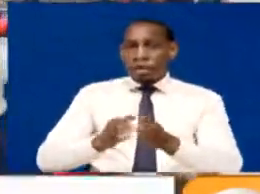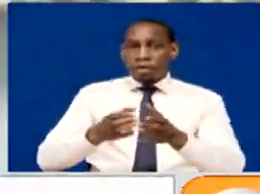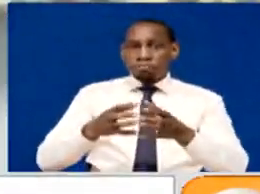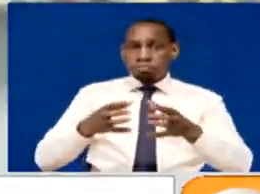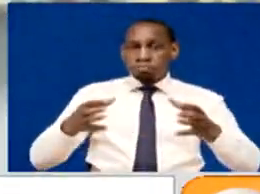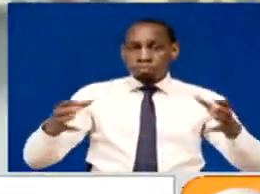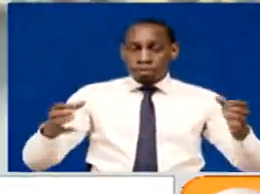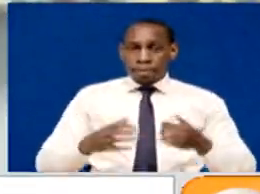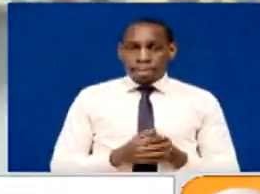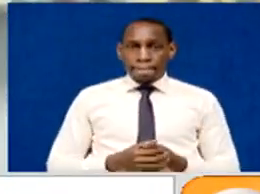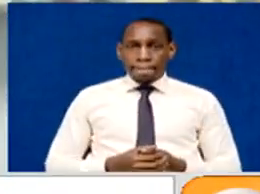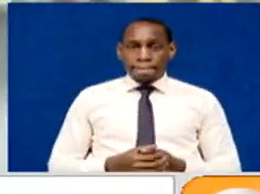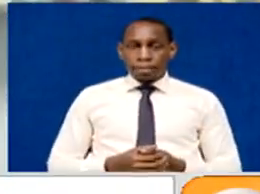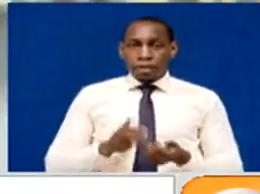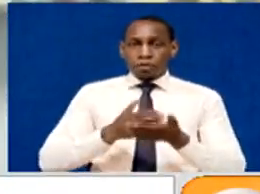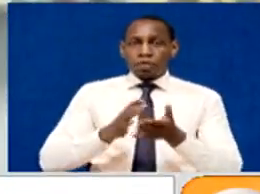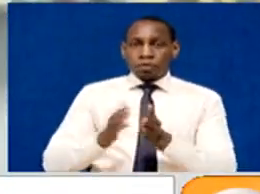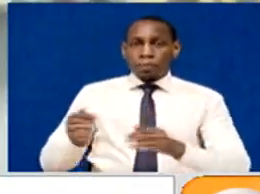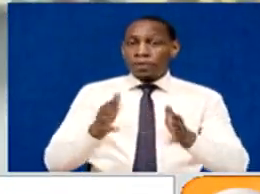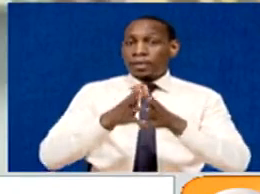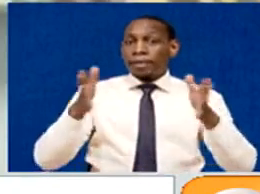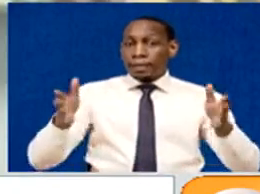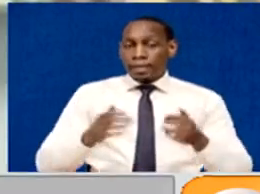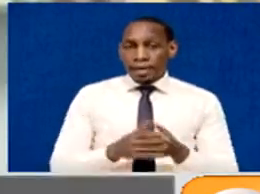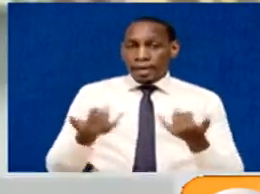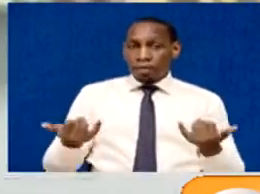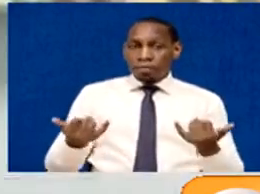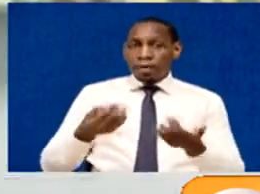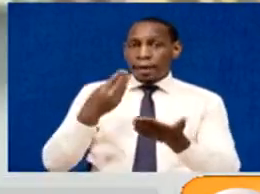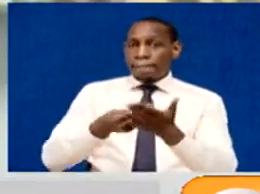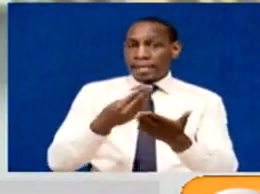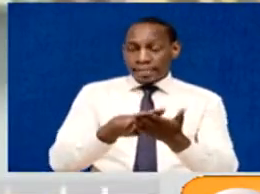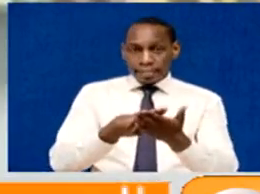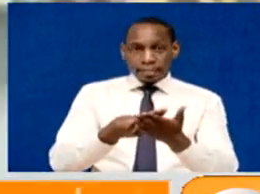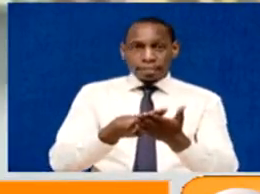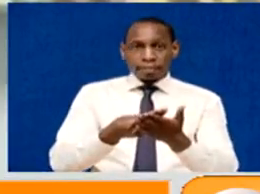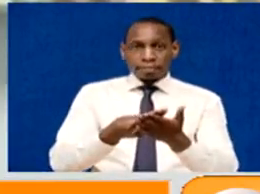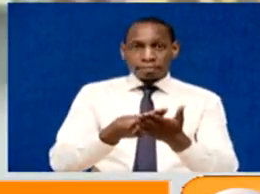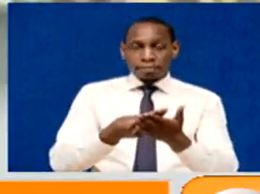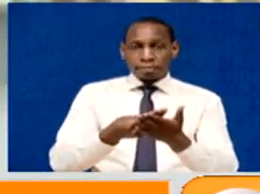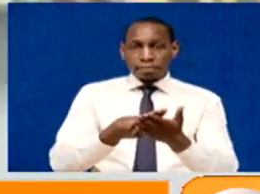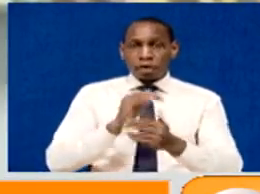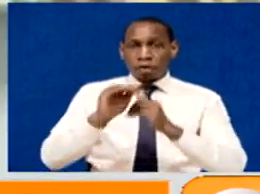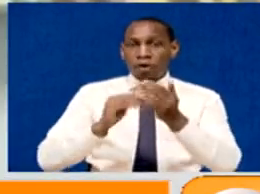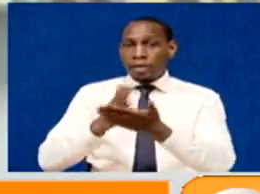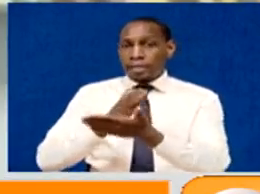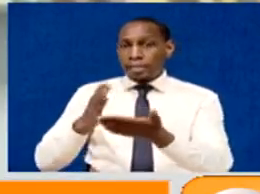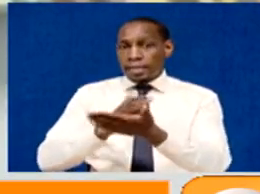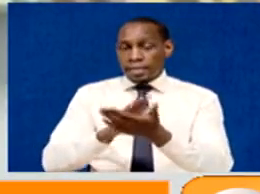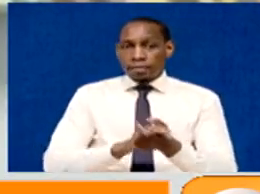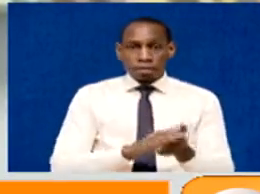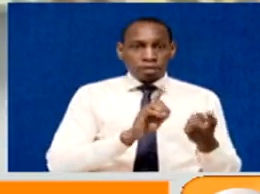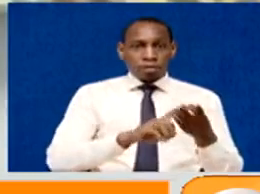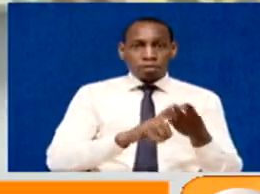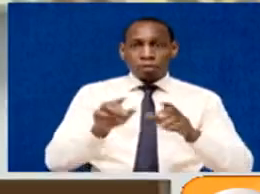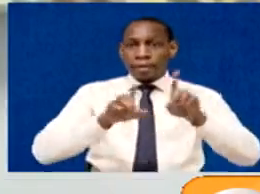growth. It's a big space in terms of finance, in all sectors, in terms